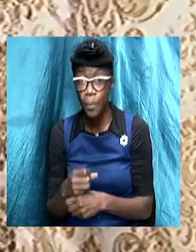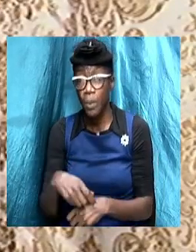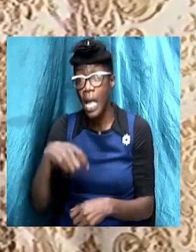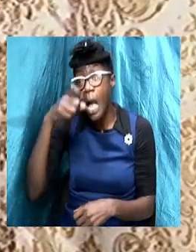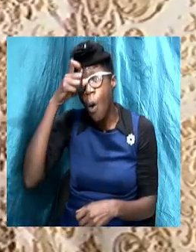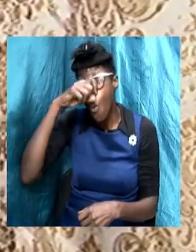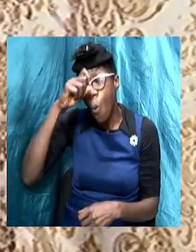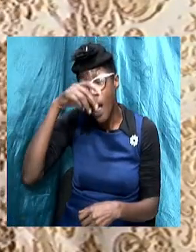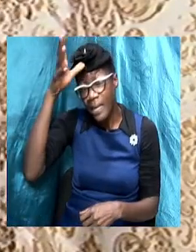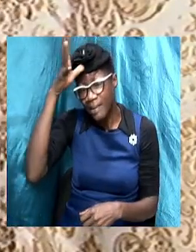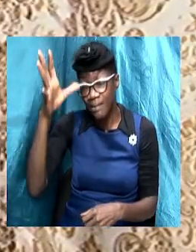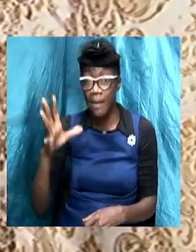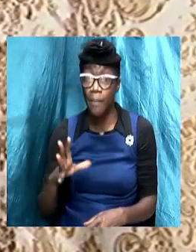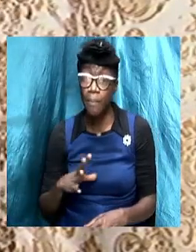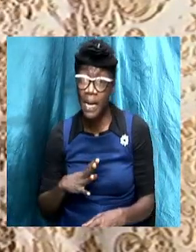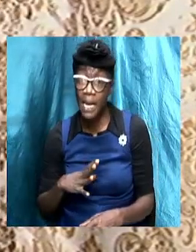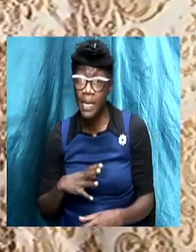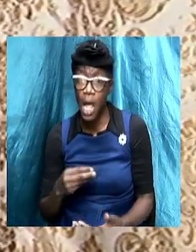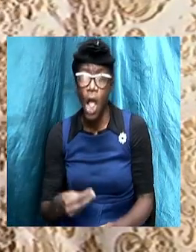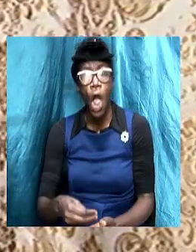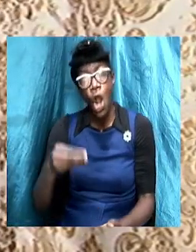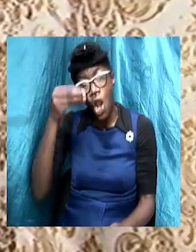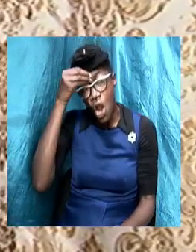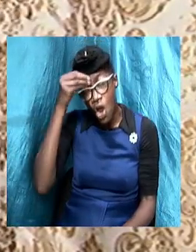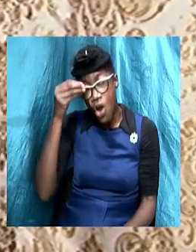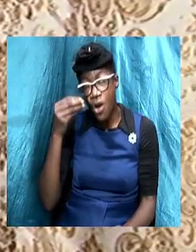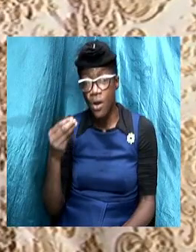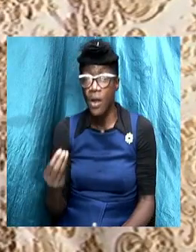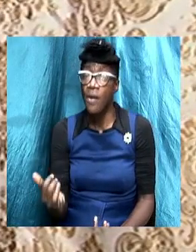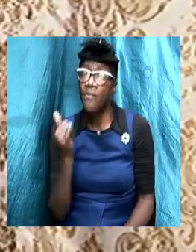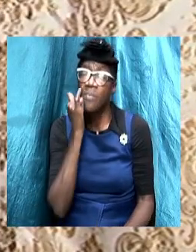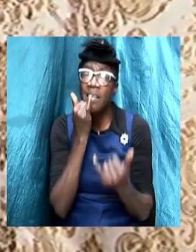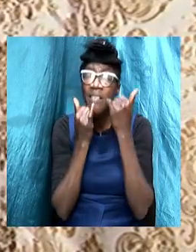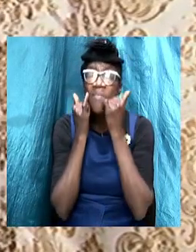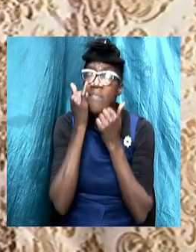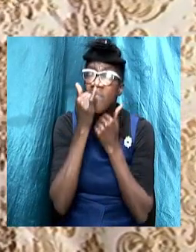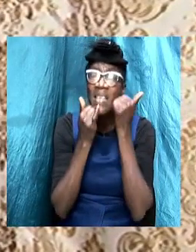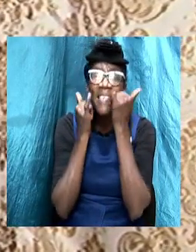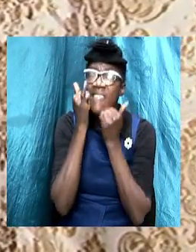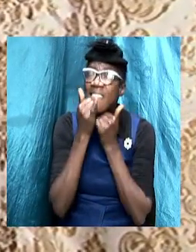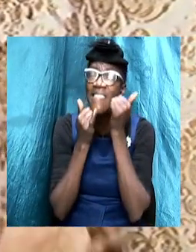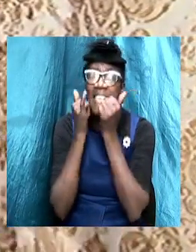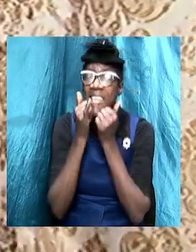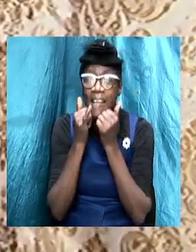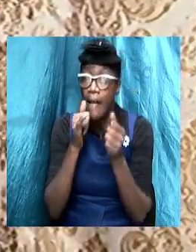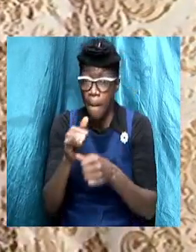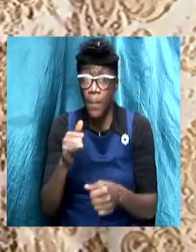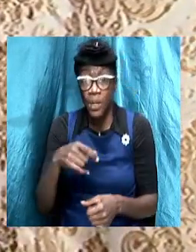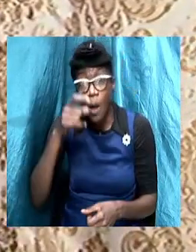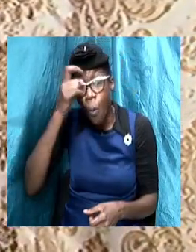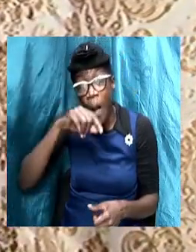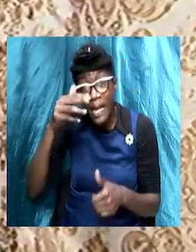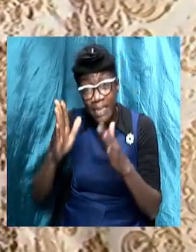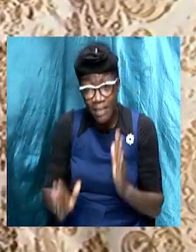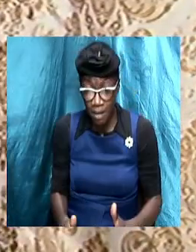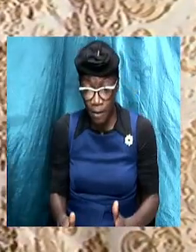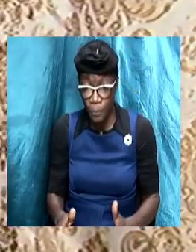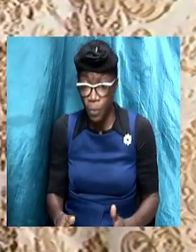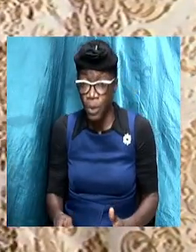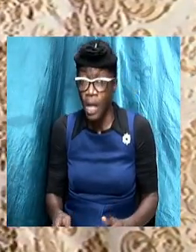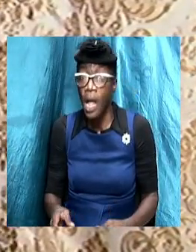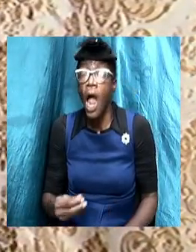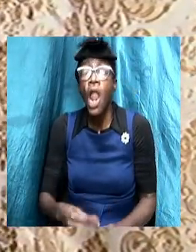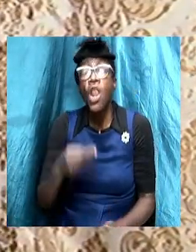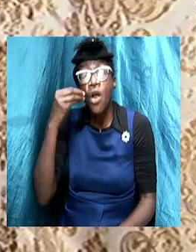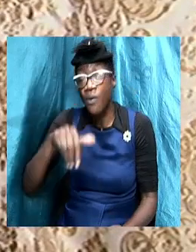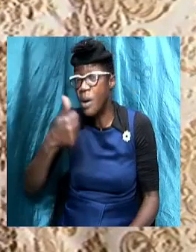man will learn from his mistake, but a wiser man will learn from another person's mistake. So what we find